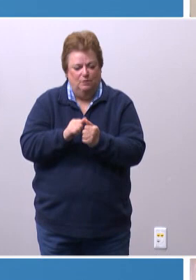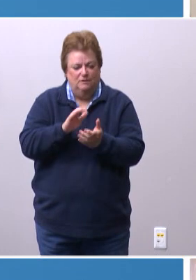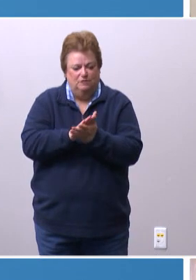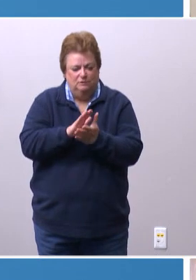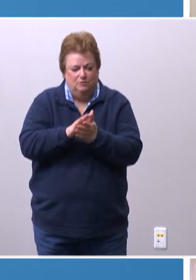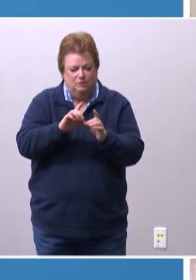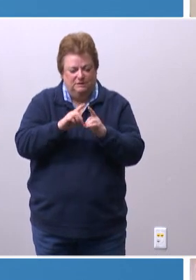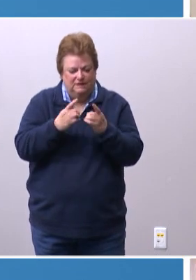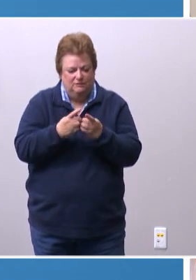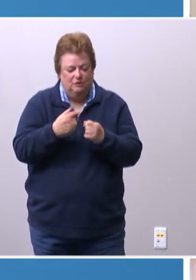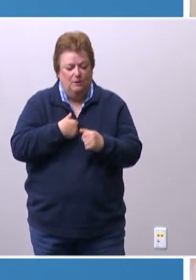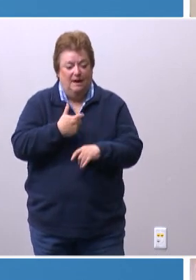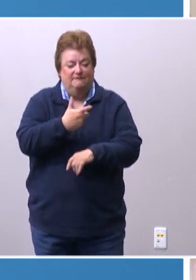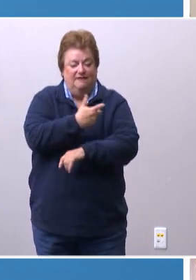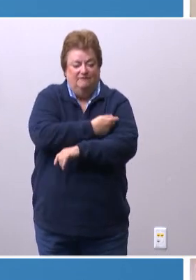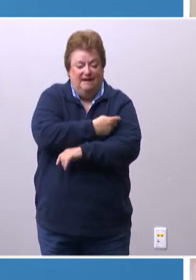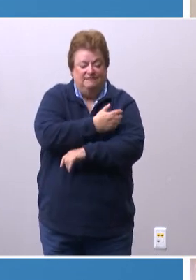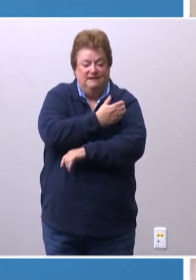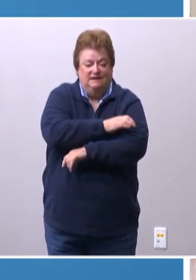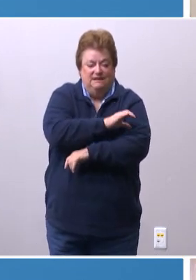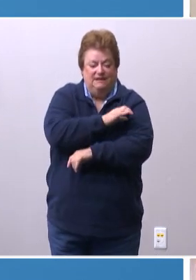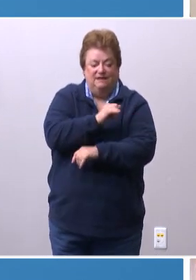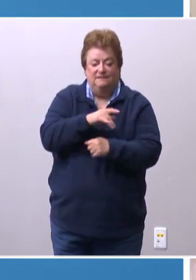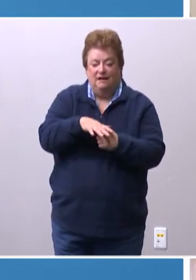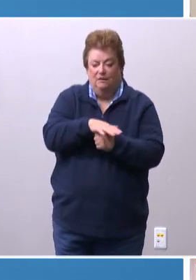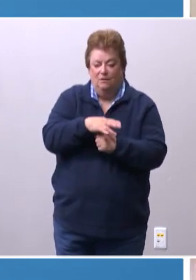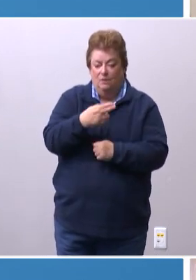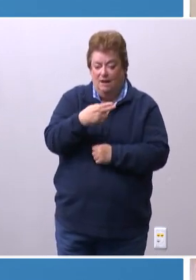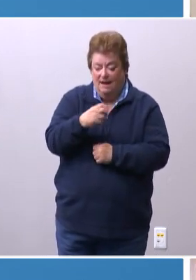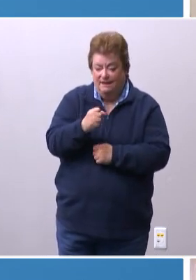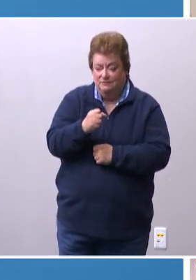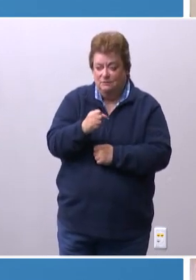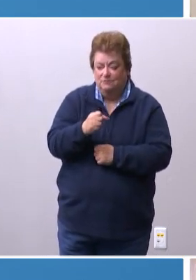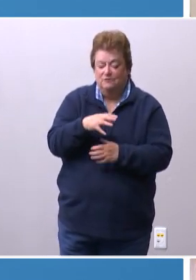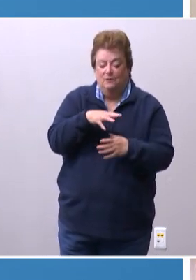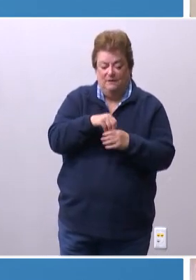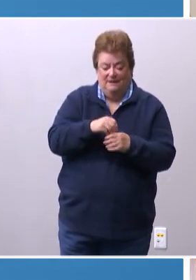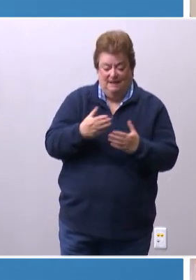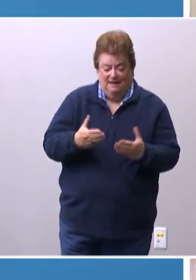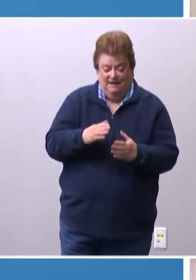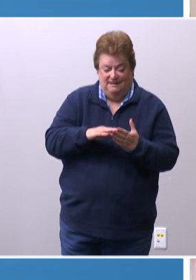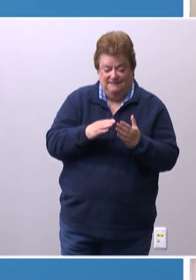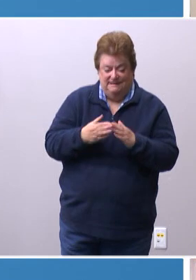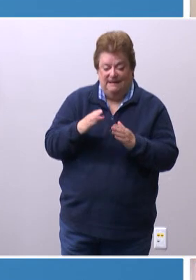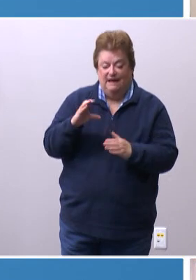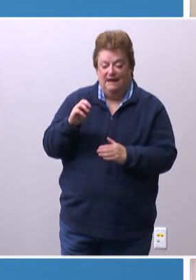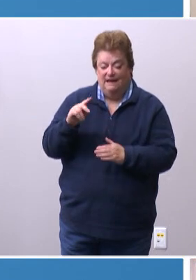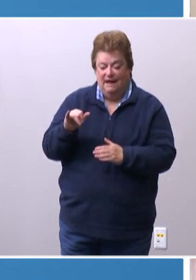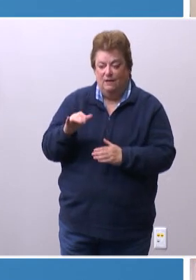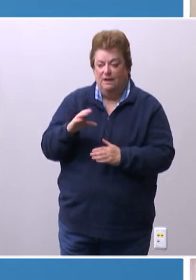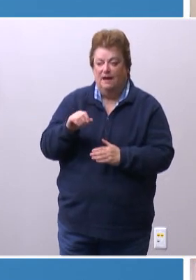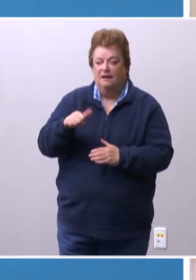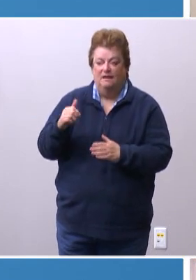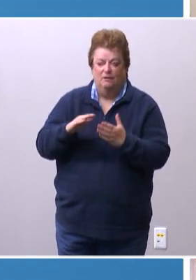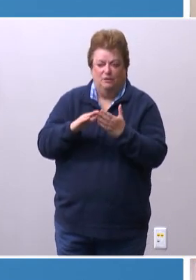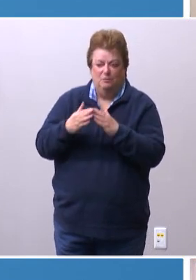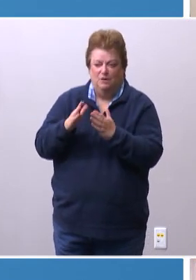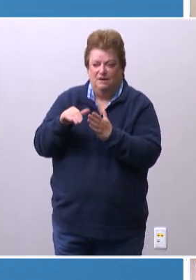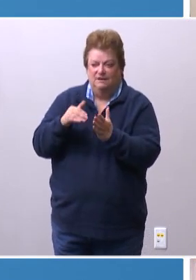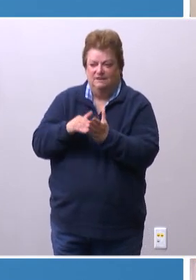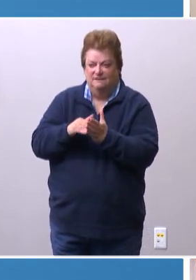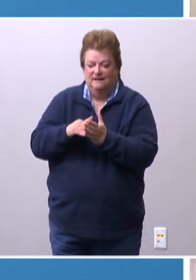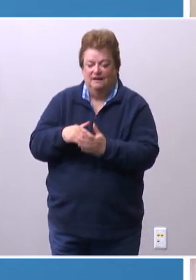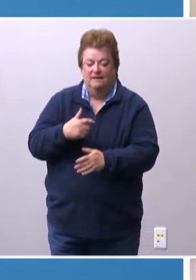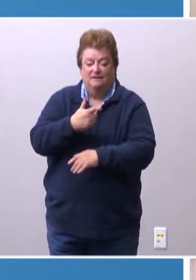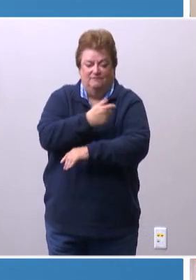host vaccine clinics at local high schools within the city and the county and other community centers. Vaccine